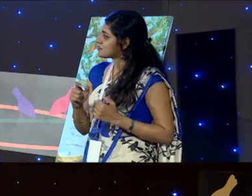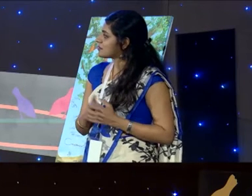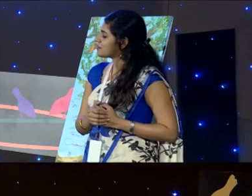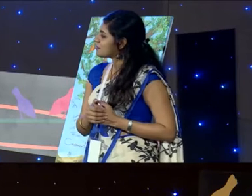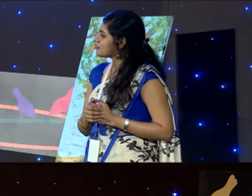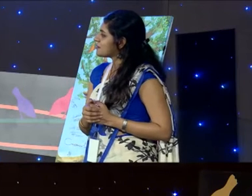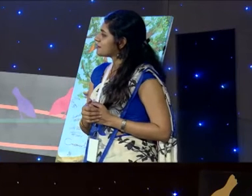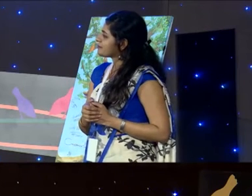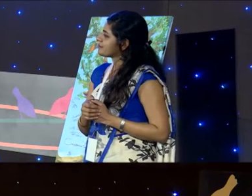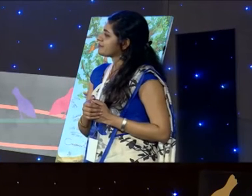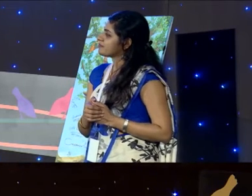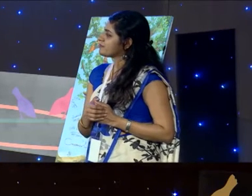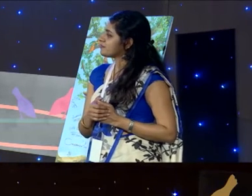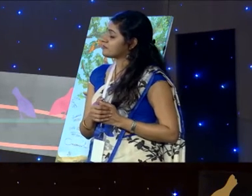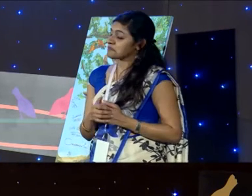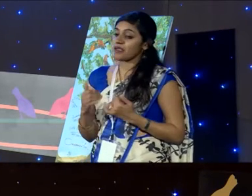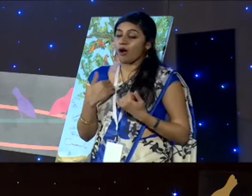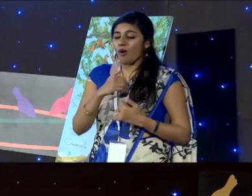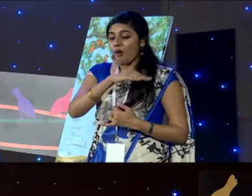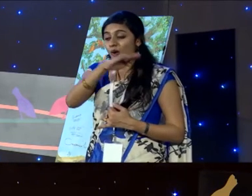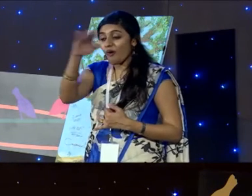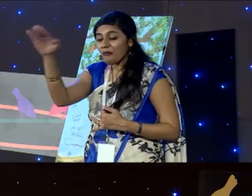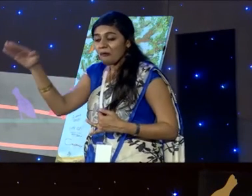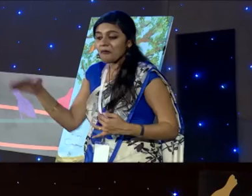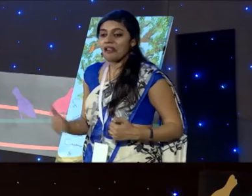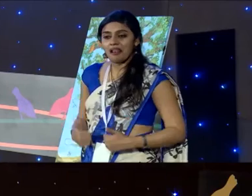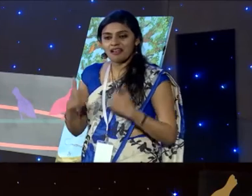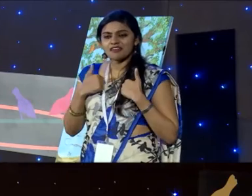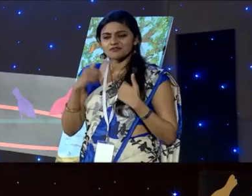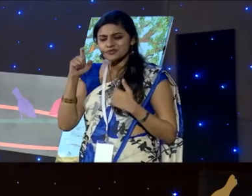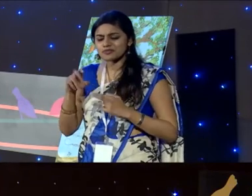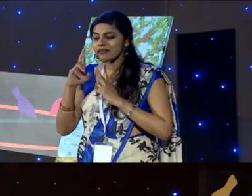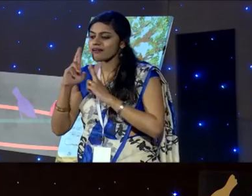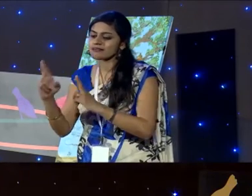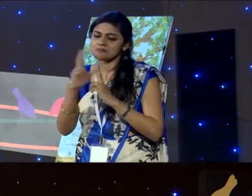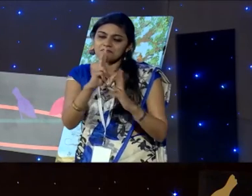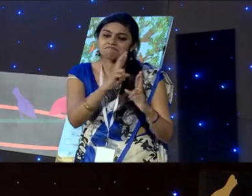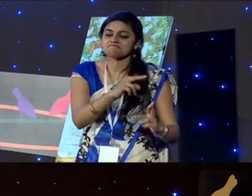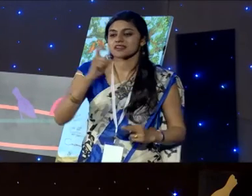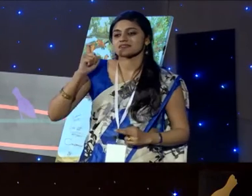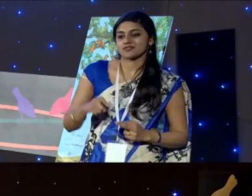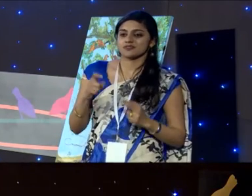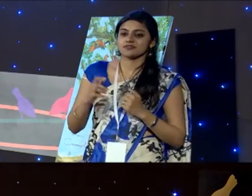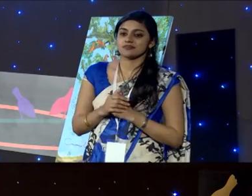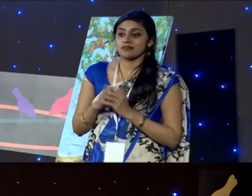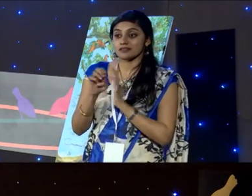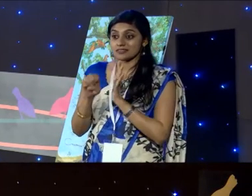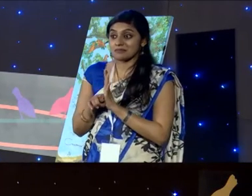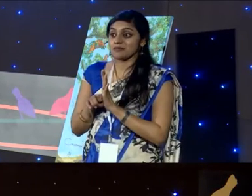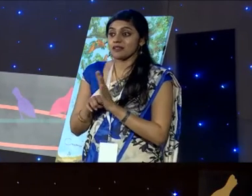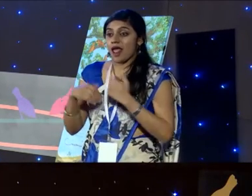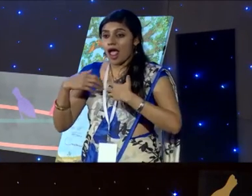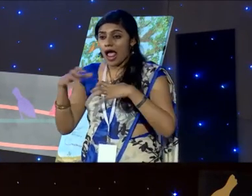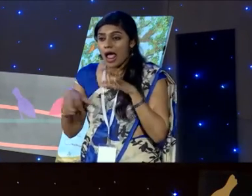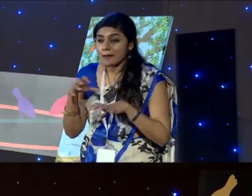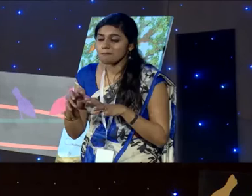range of life forms on the planet, not just plants, but also animals. And you can see on the front cover of this new